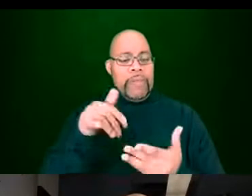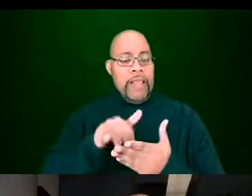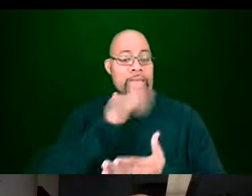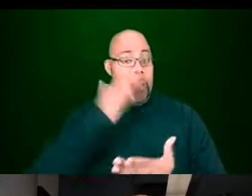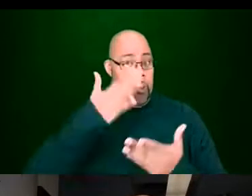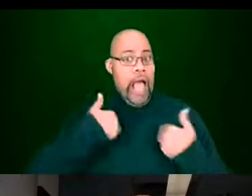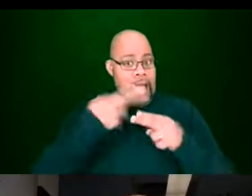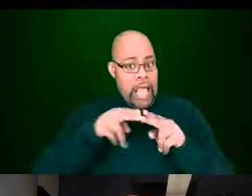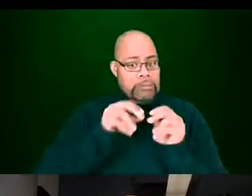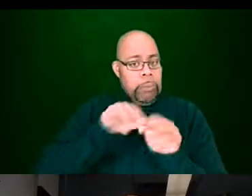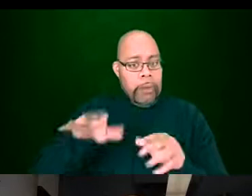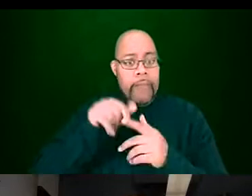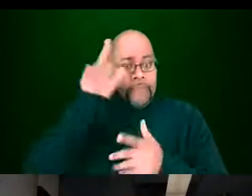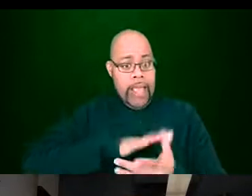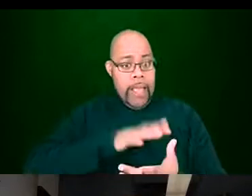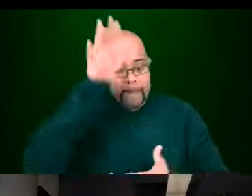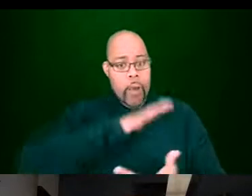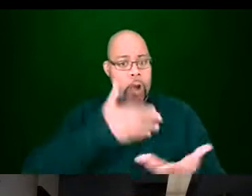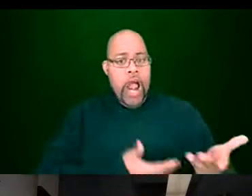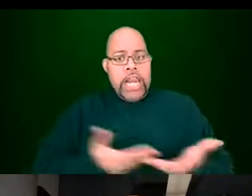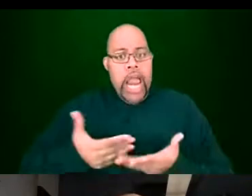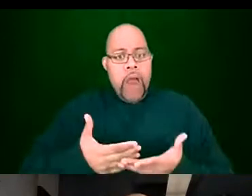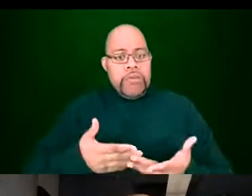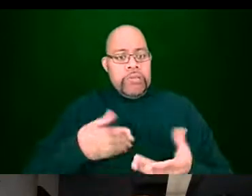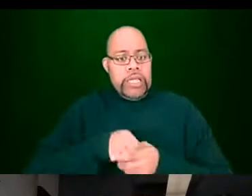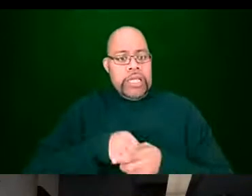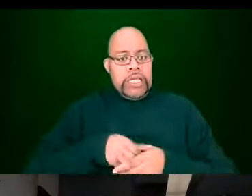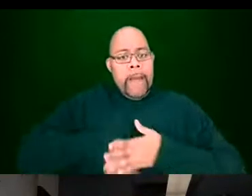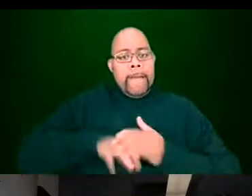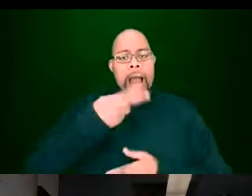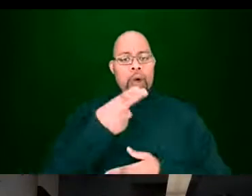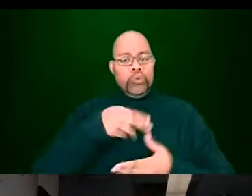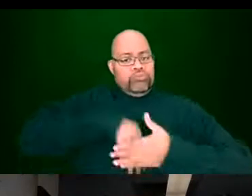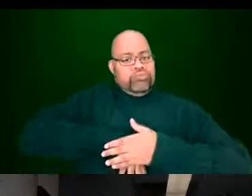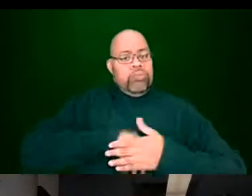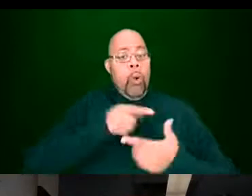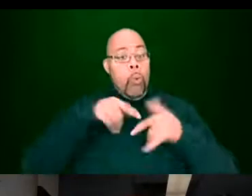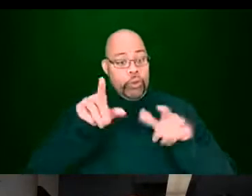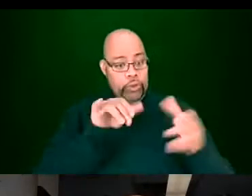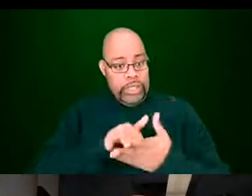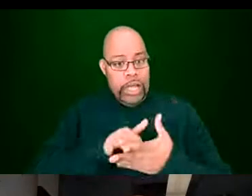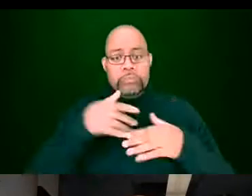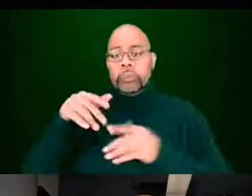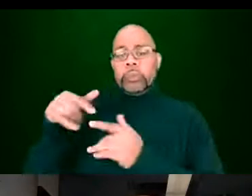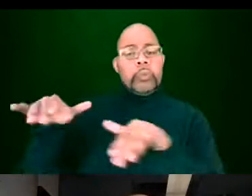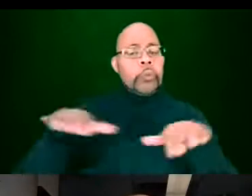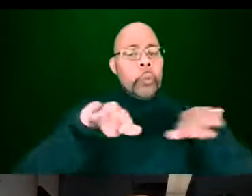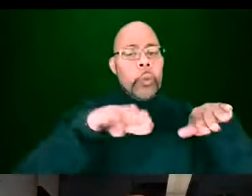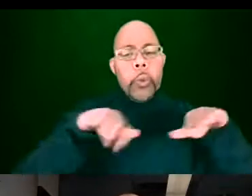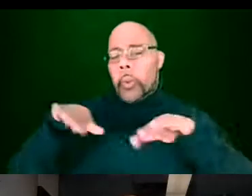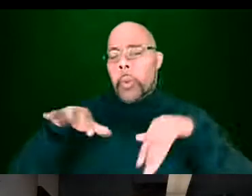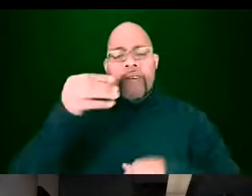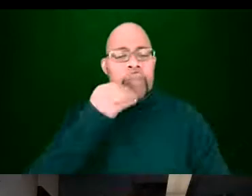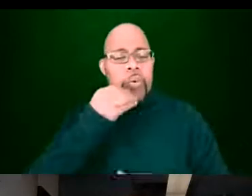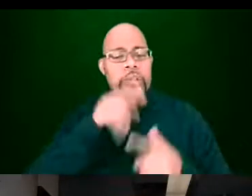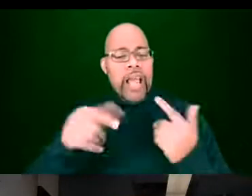lay the eggs and then the male will carry them around in a pouch. And while he's doing that, he's swimming around, he's finding his food, and